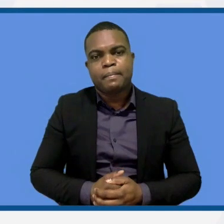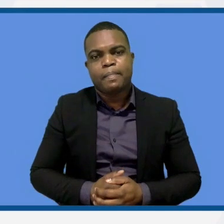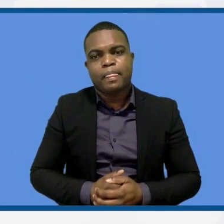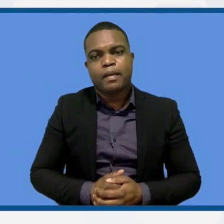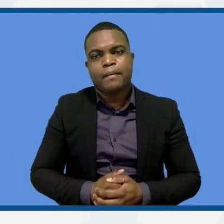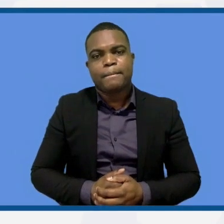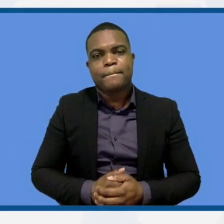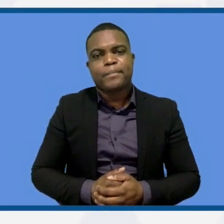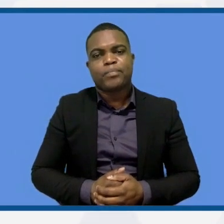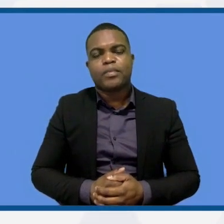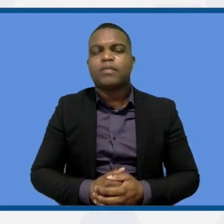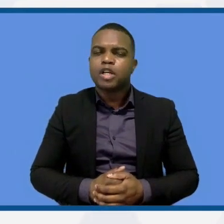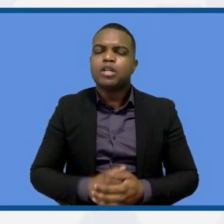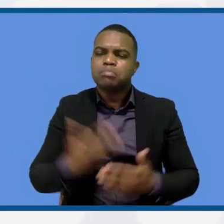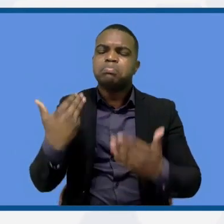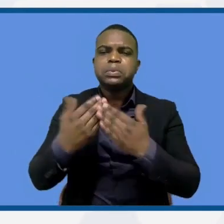infrastructure,